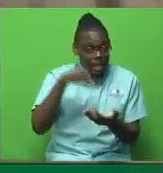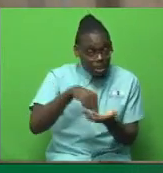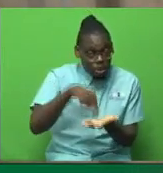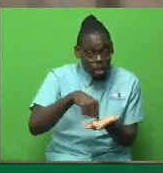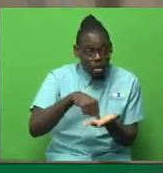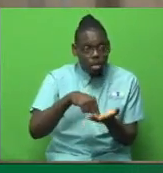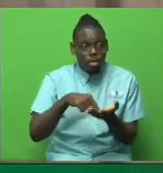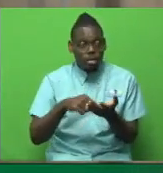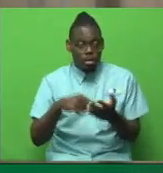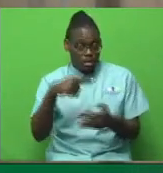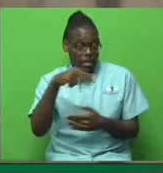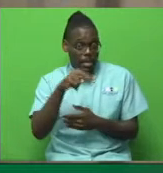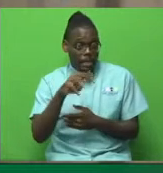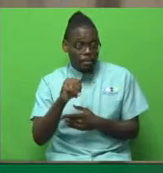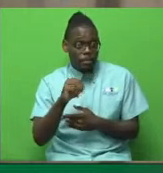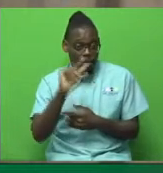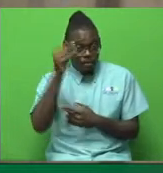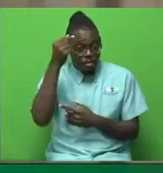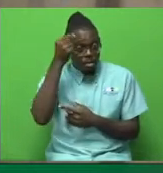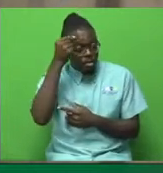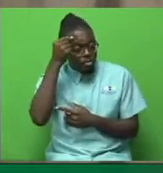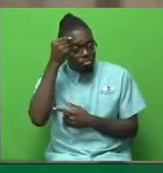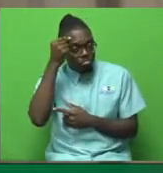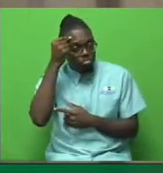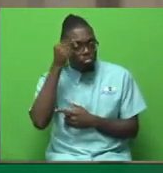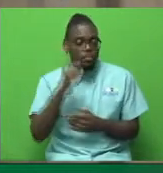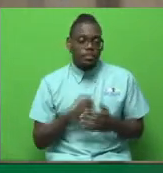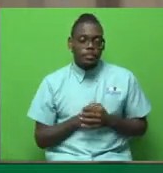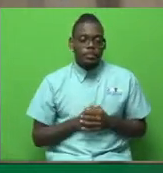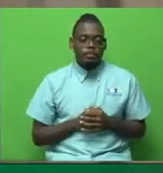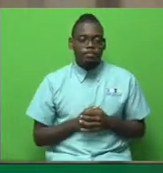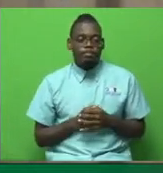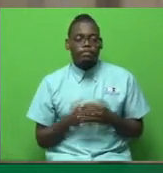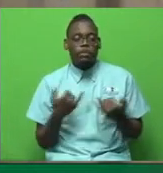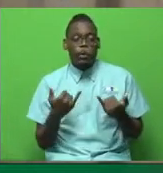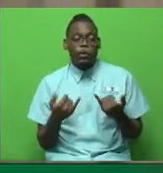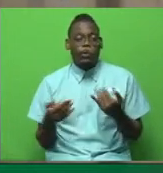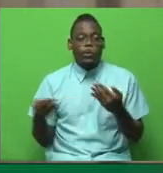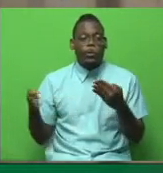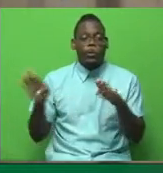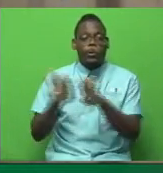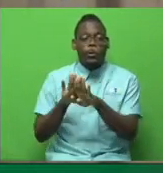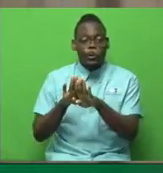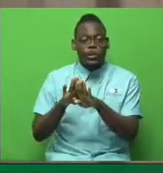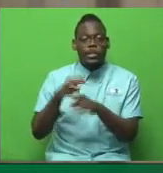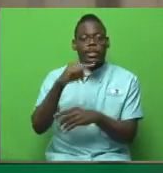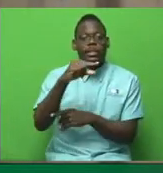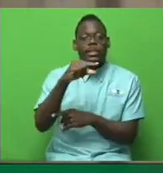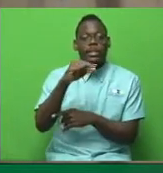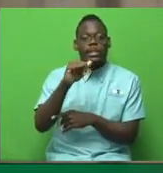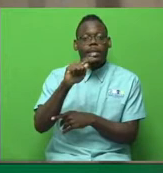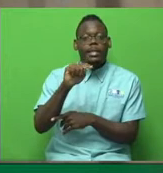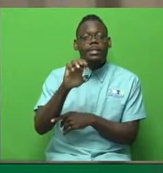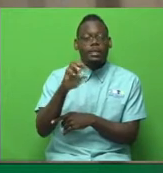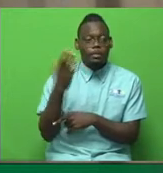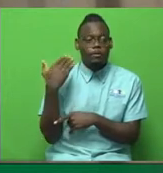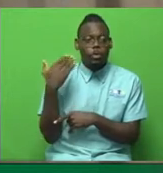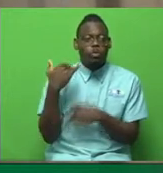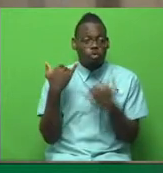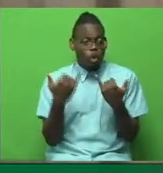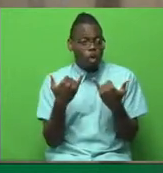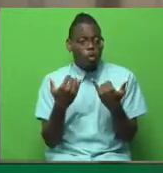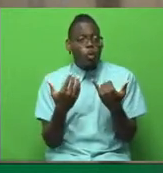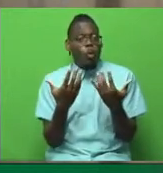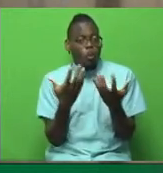Administration embarked on the systematic closure of the very gate they are now claiming to open imagine Act